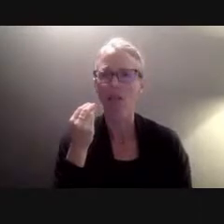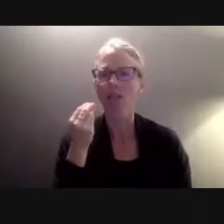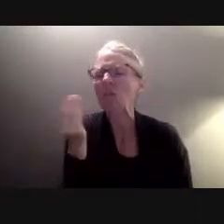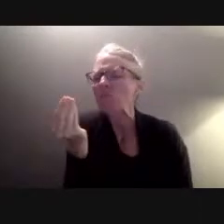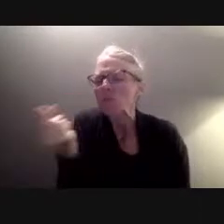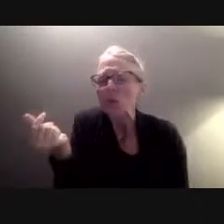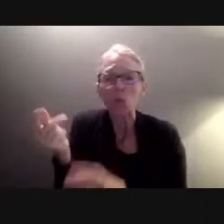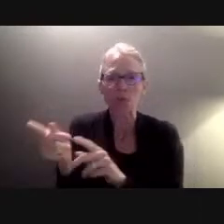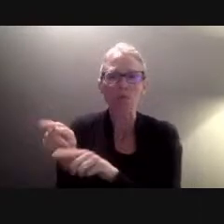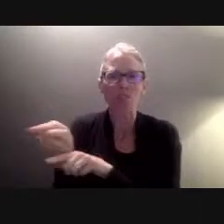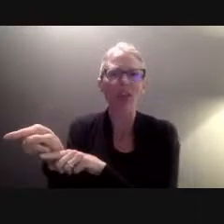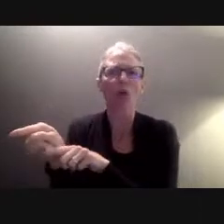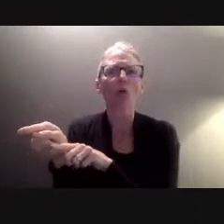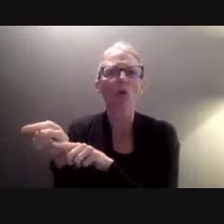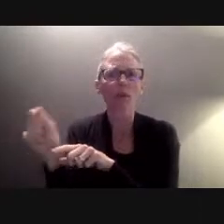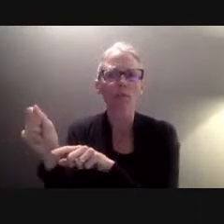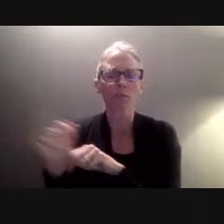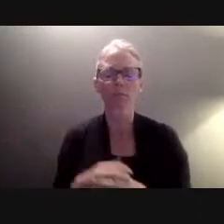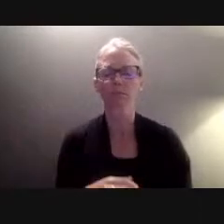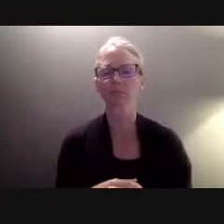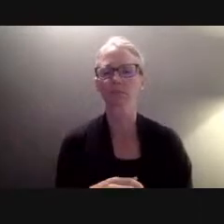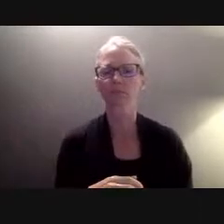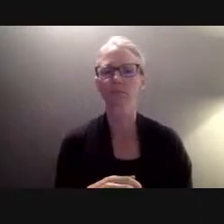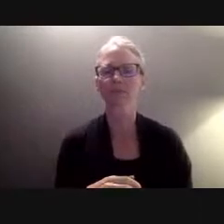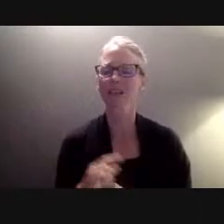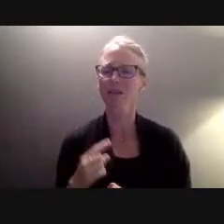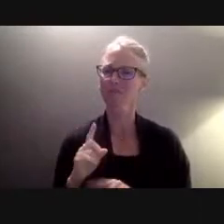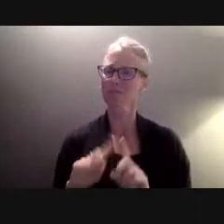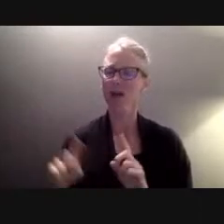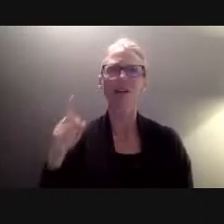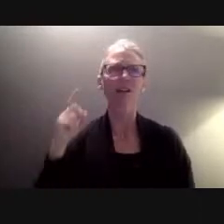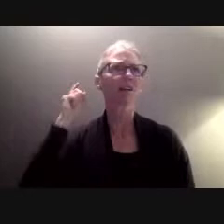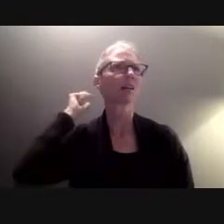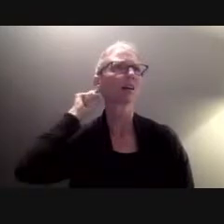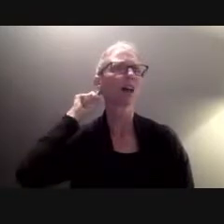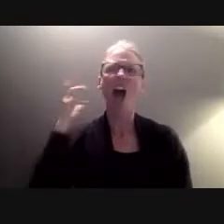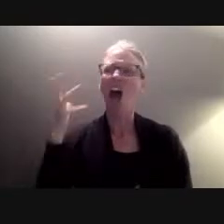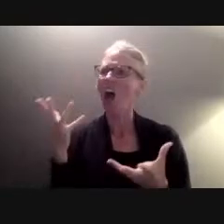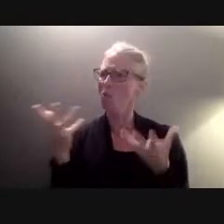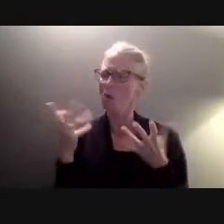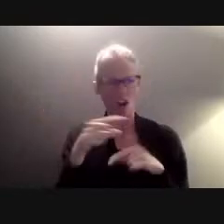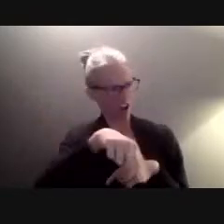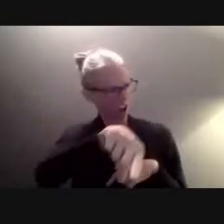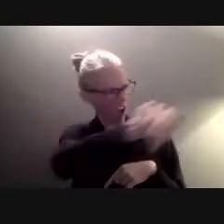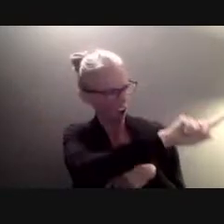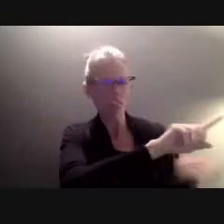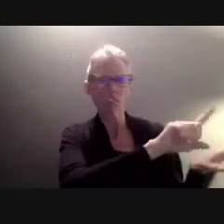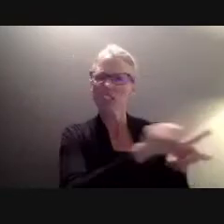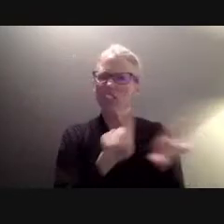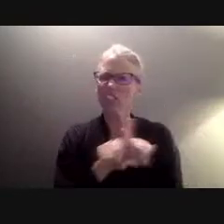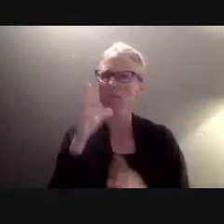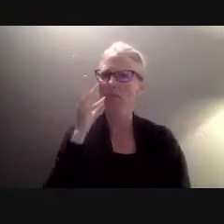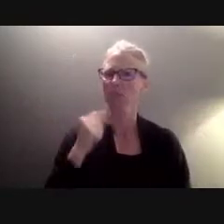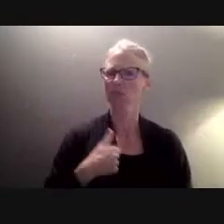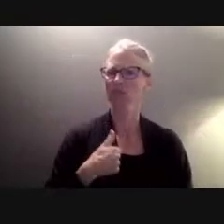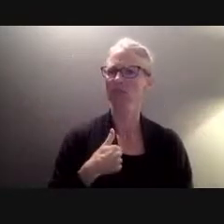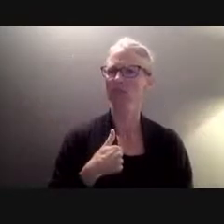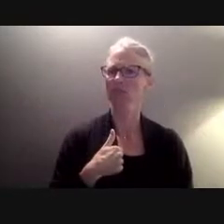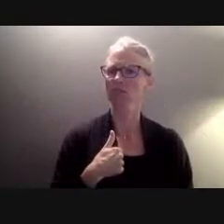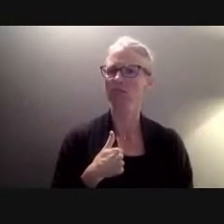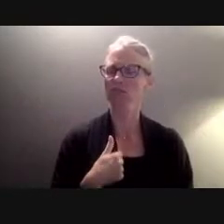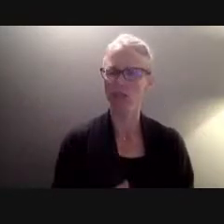But I realized that I wanted everyone to be able to see places like this. So that's where some of my inspiration came to sharing about